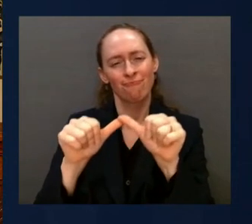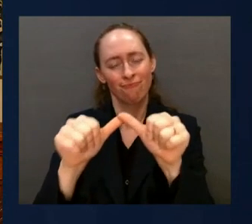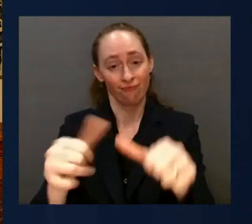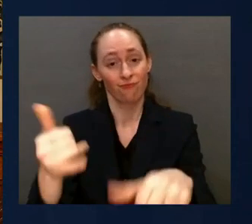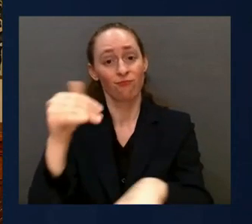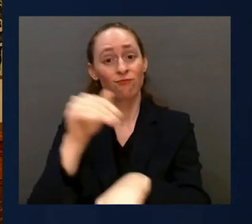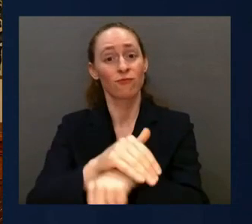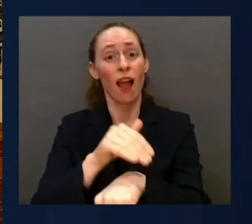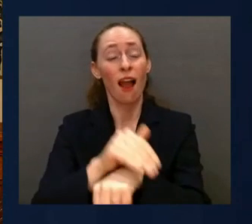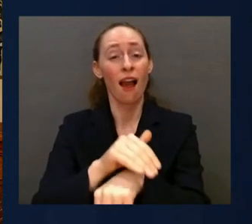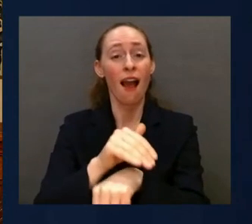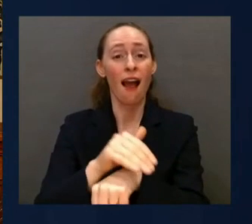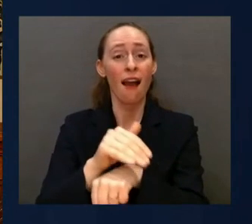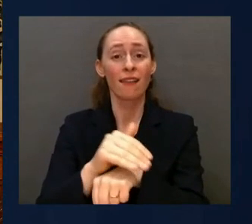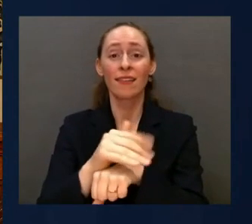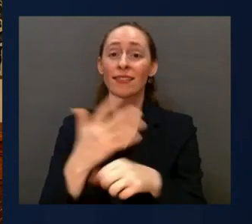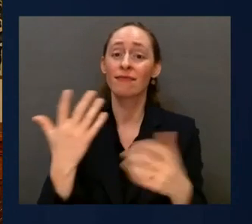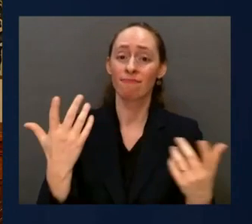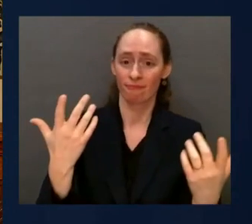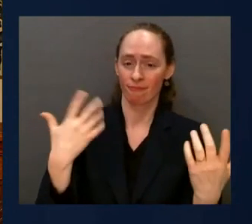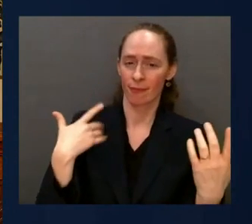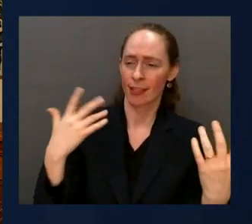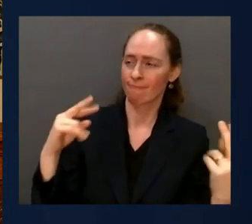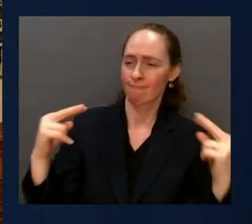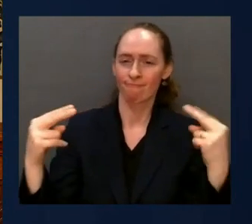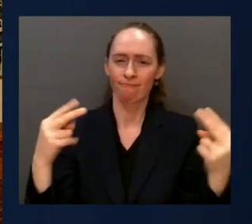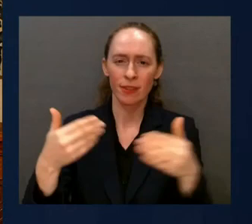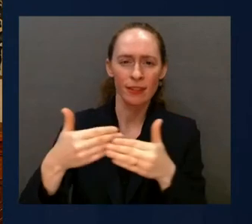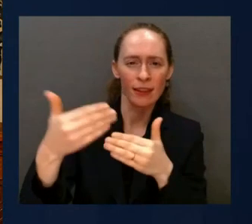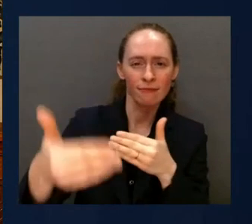resilience. When world leaders ask me to define